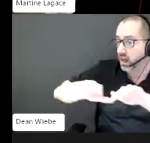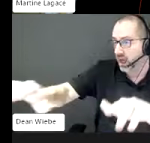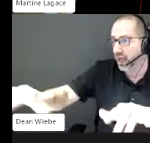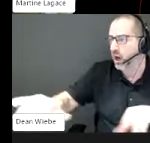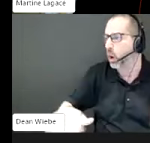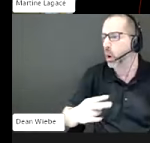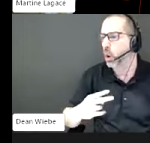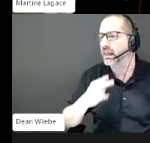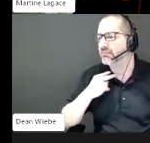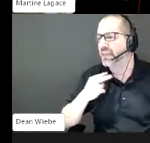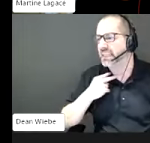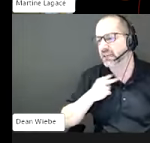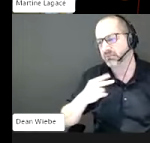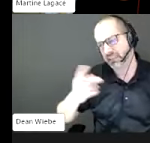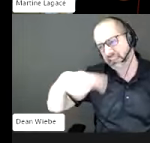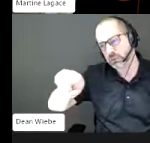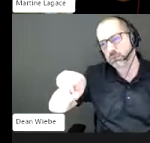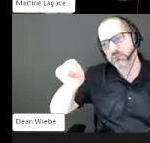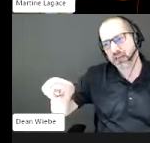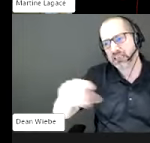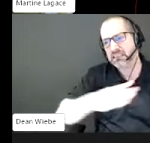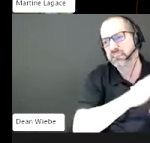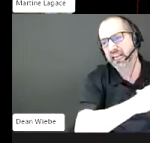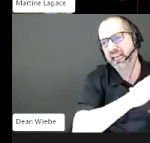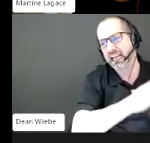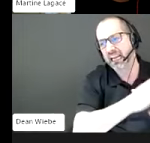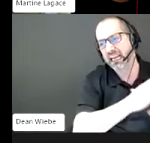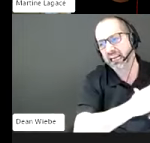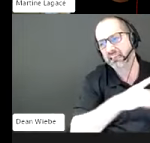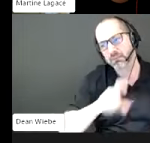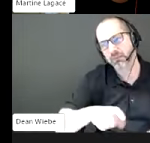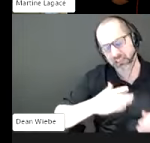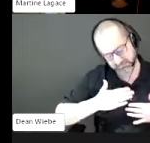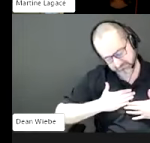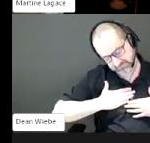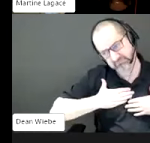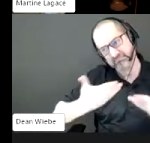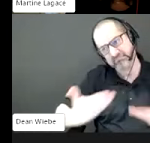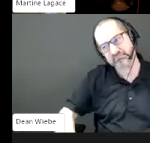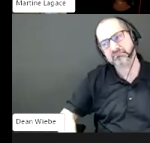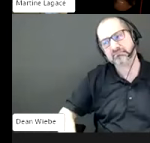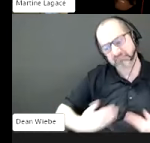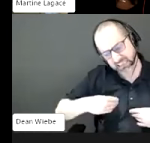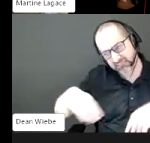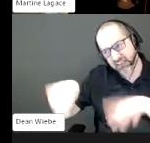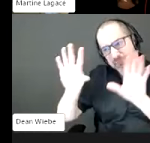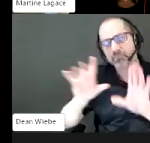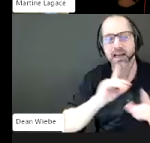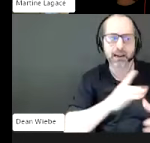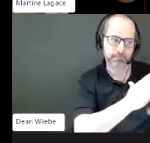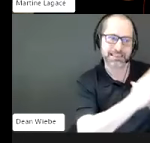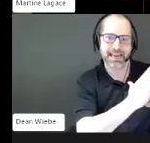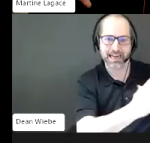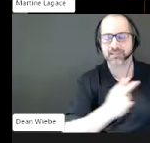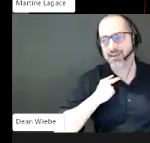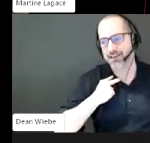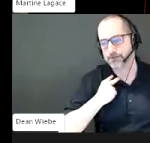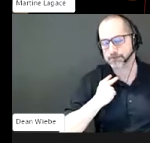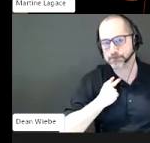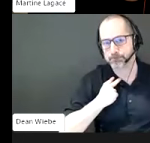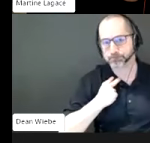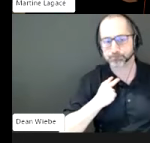other age groups must sacrifice in order to protect the victims. So we're still in